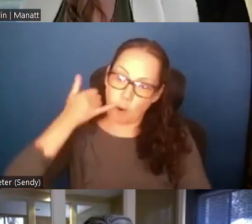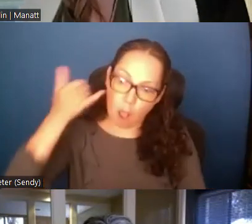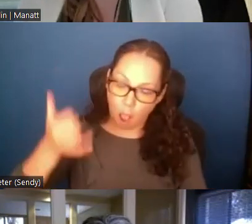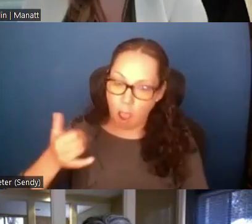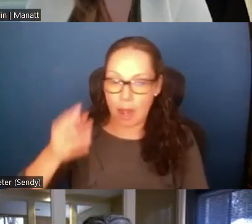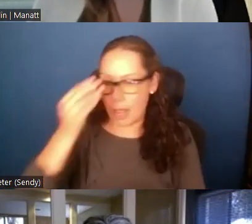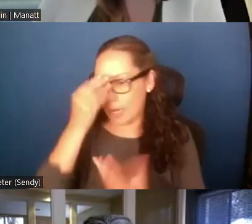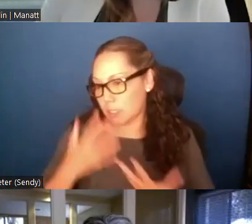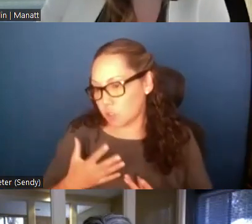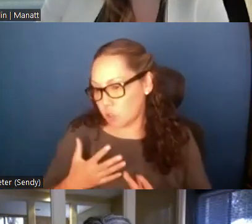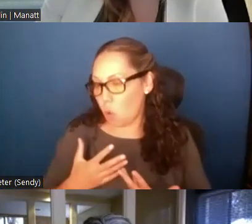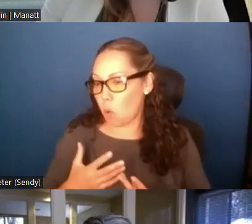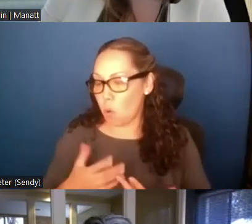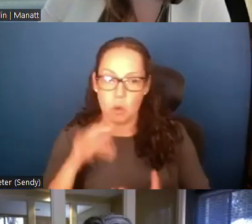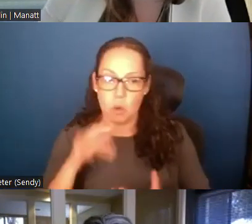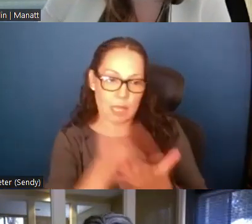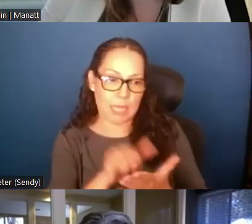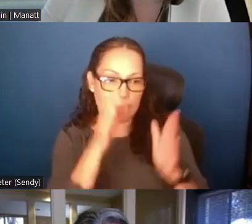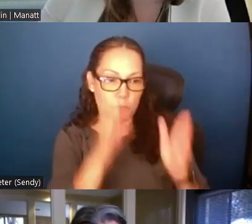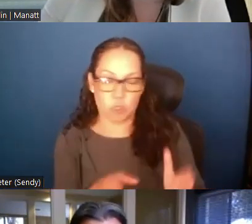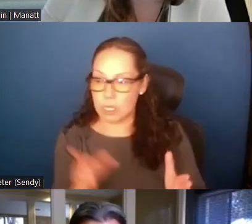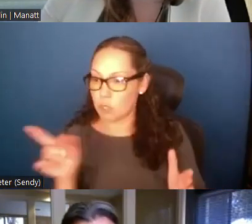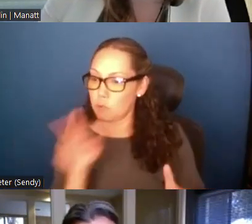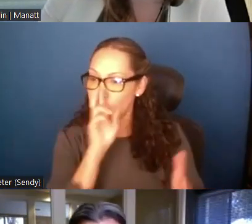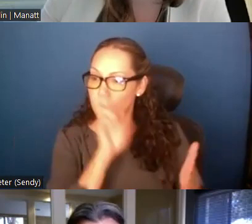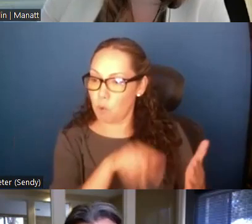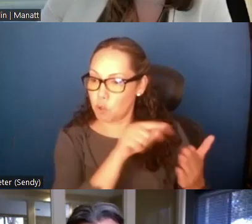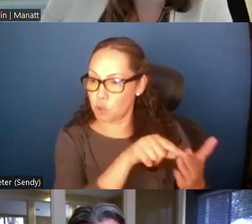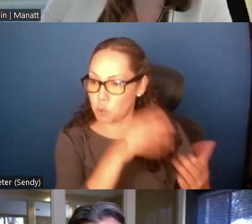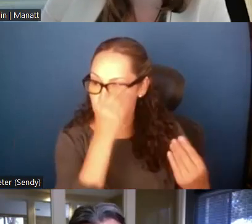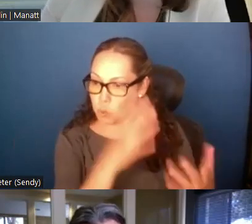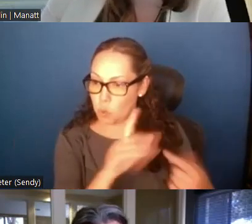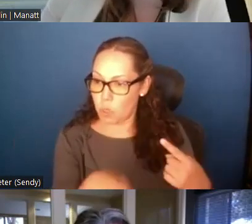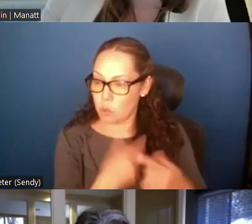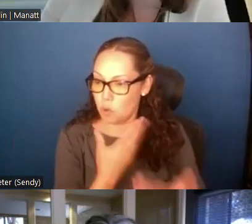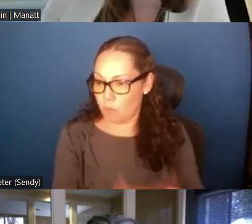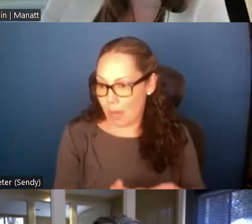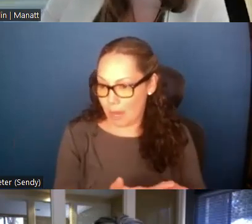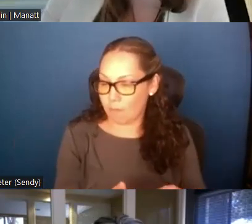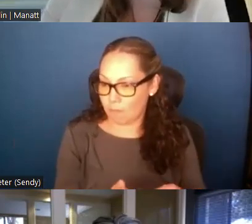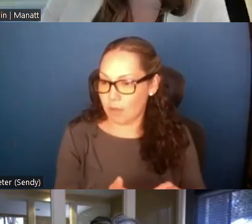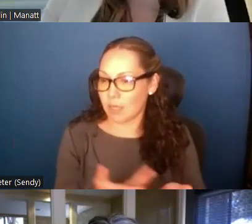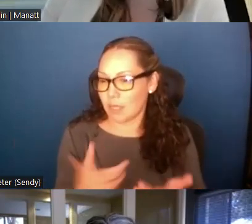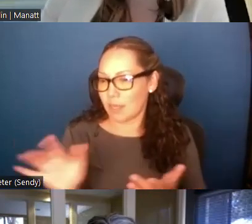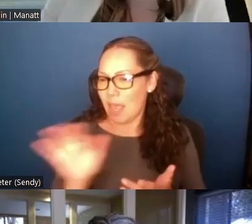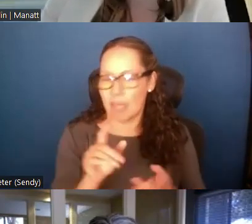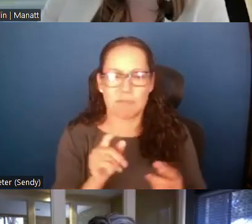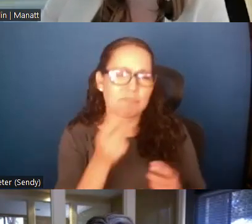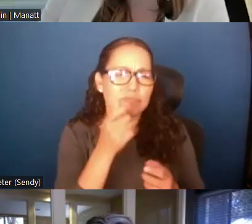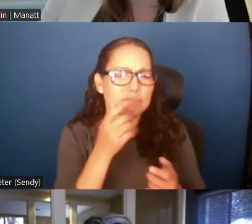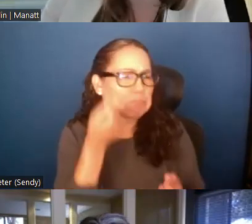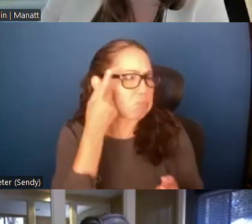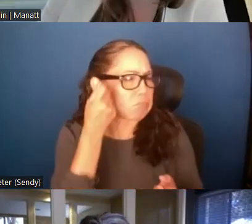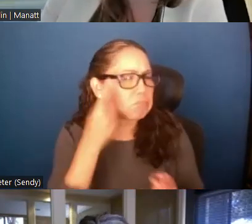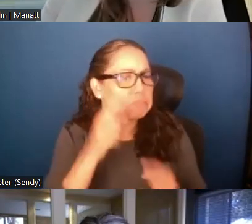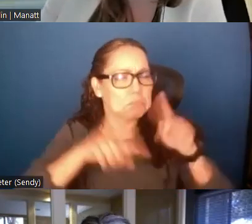or this is the person you report to when you get here. This is the room that you go to. So there's going to be some variation there, but I